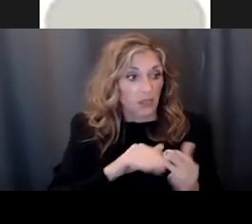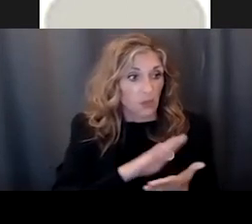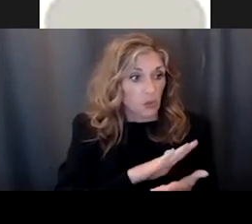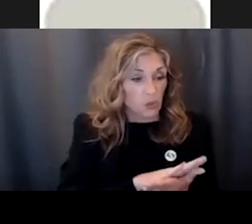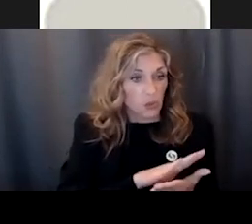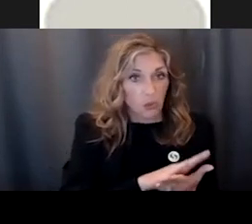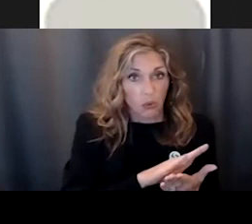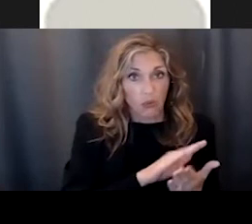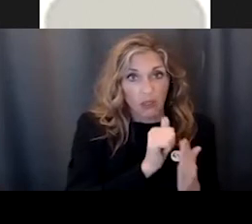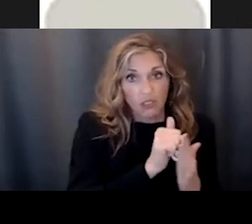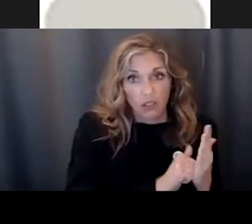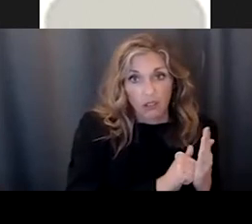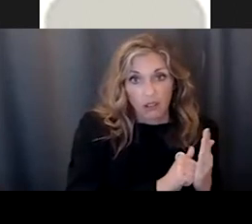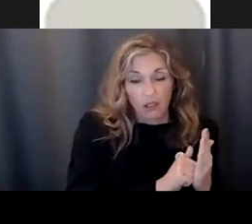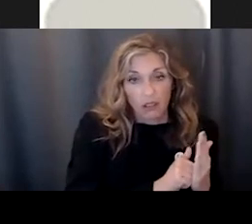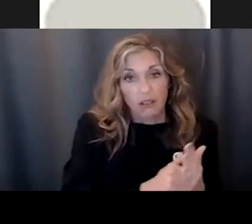an agenda,